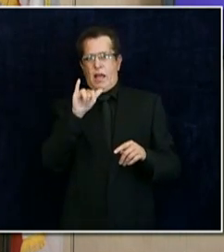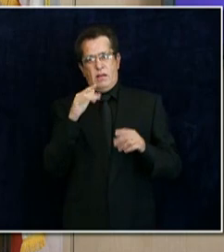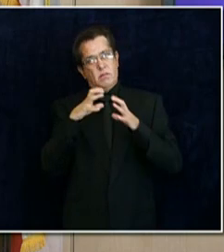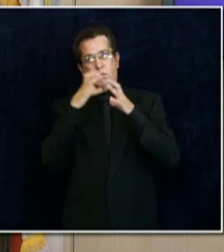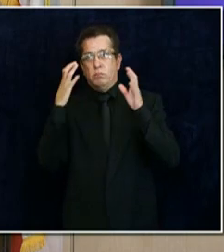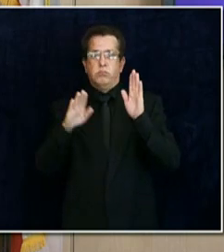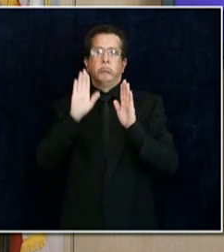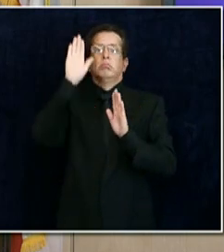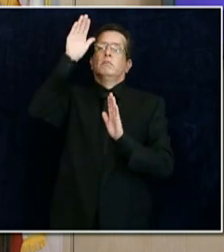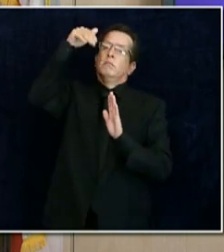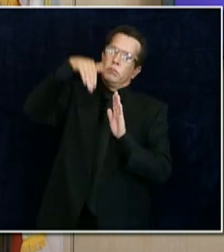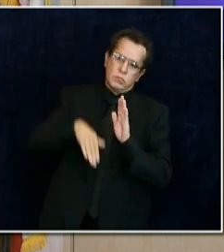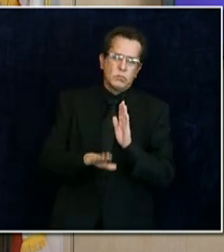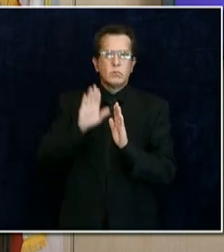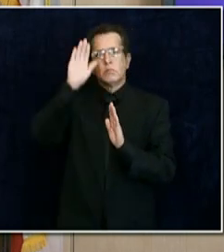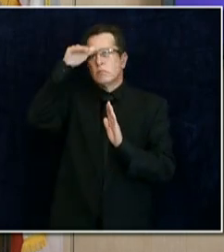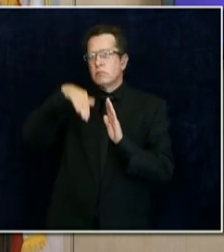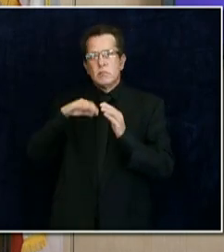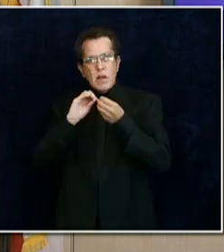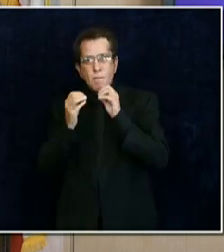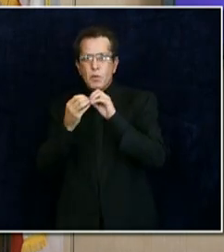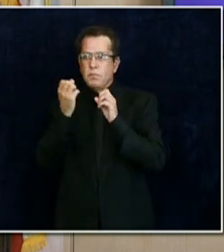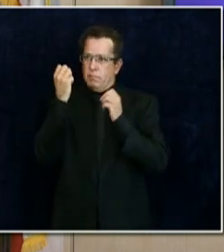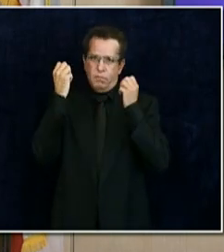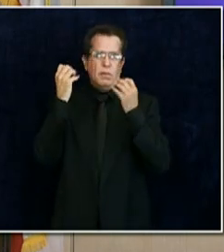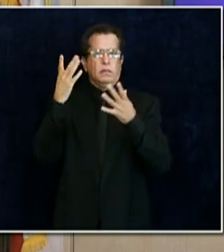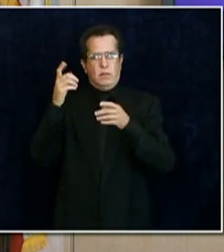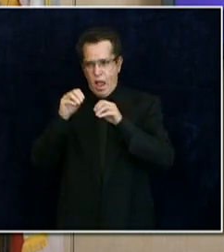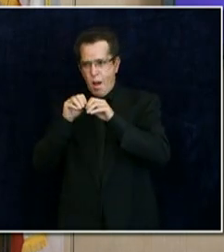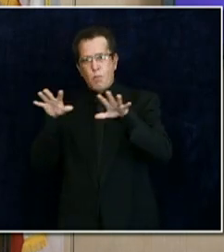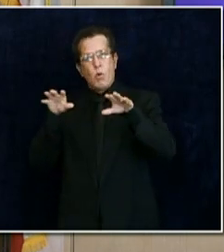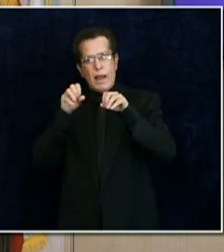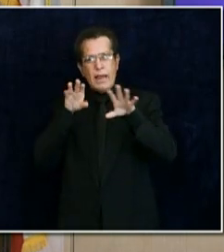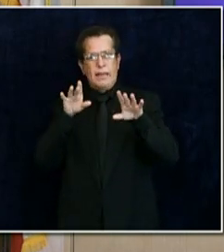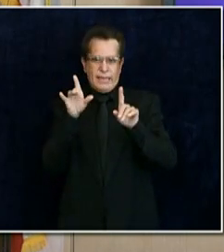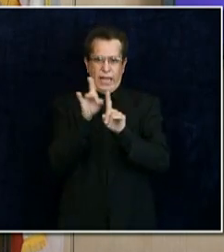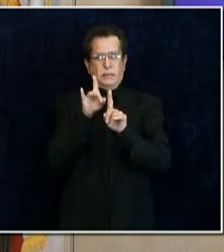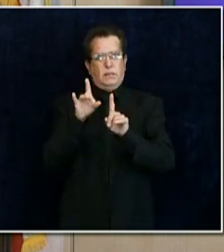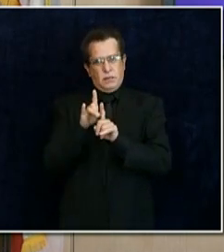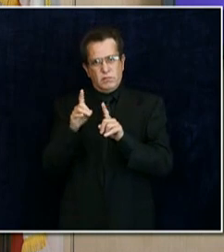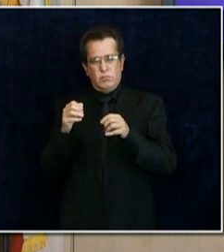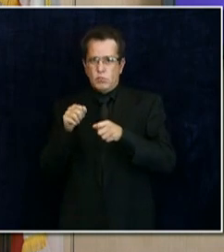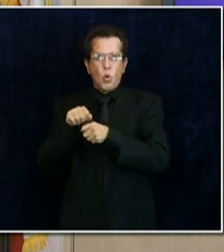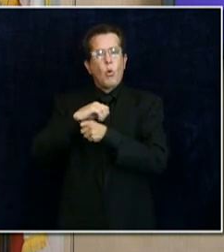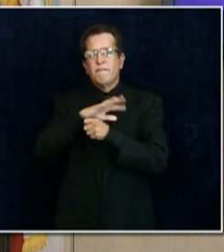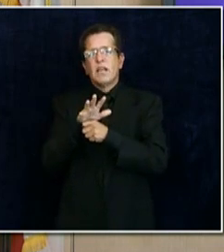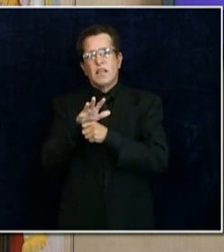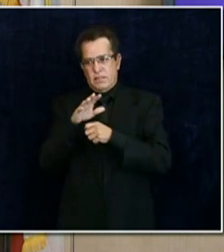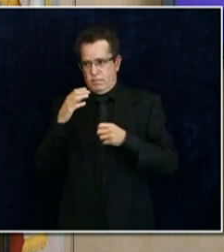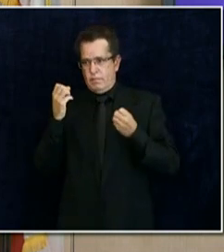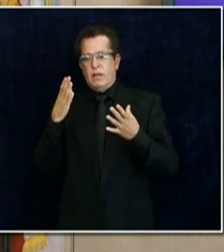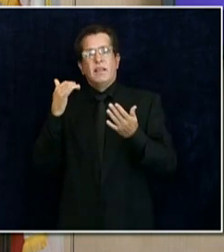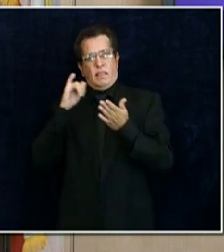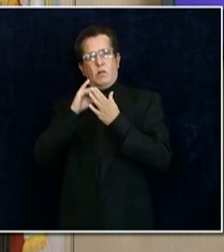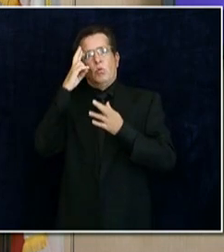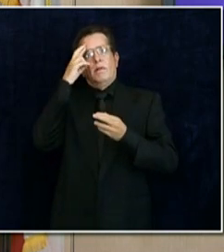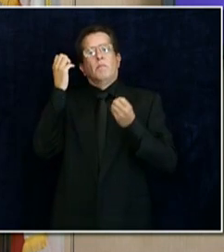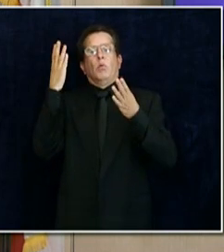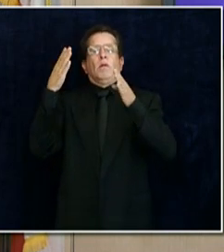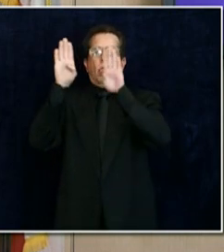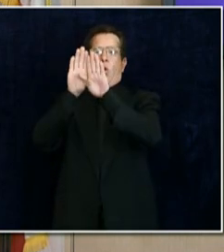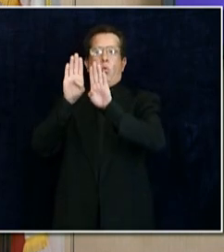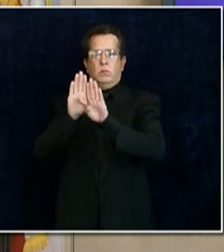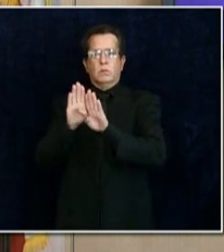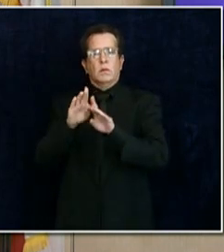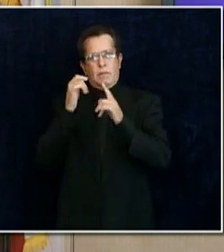significant increases in numbers, in outbreaks, in cases. We saw a significant surge, which required the tightening. But then towards